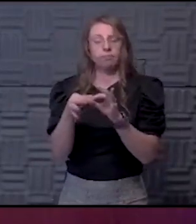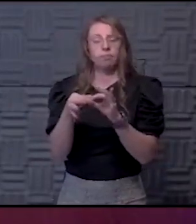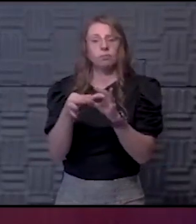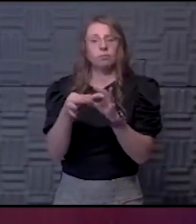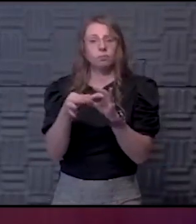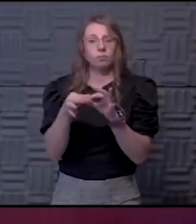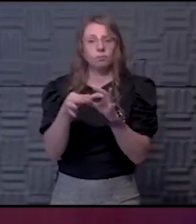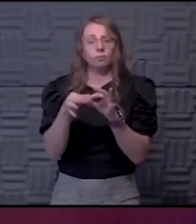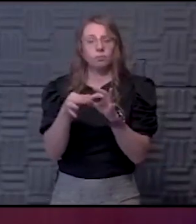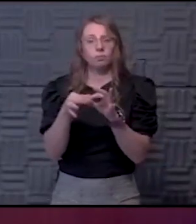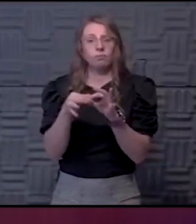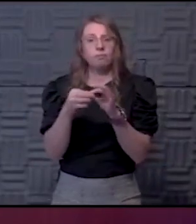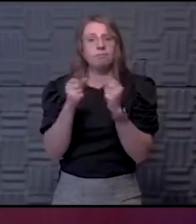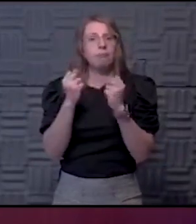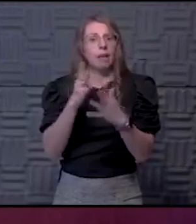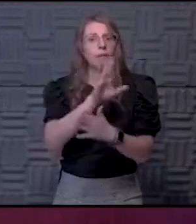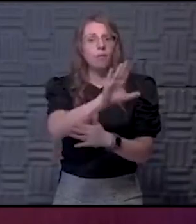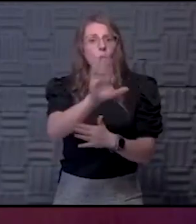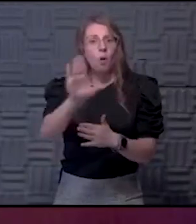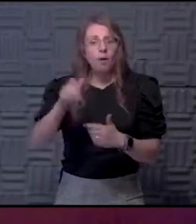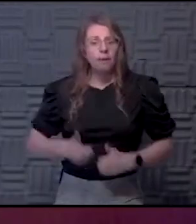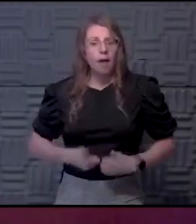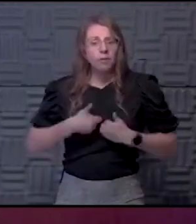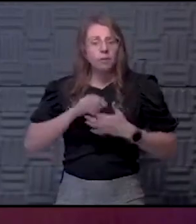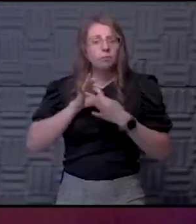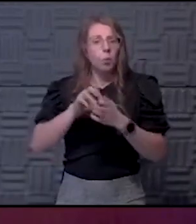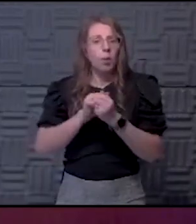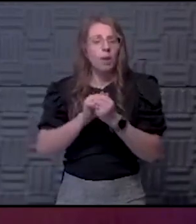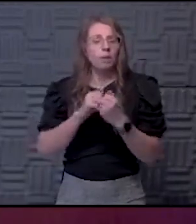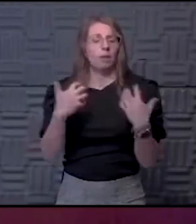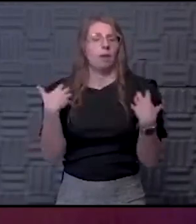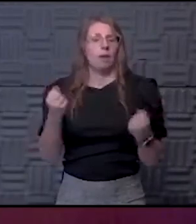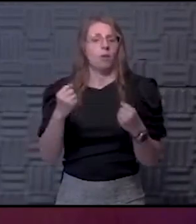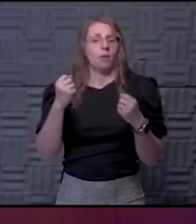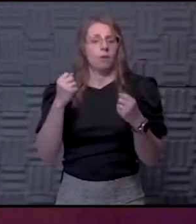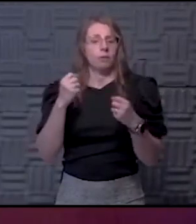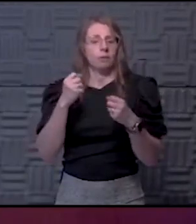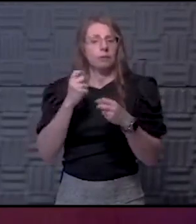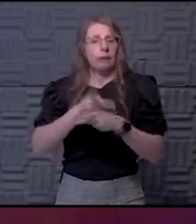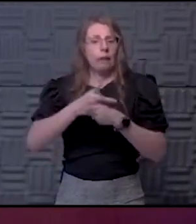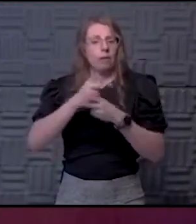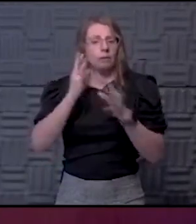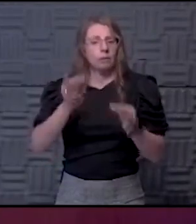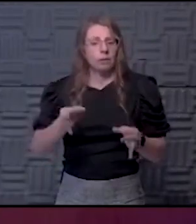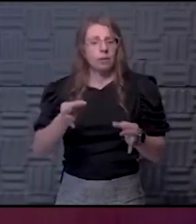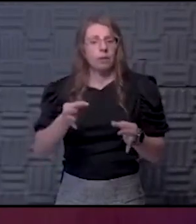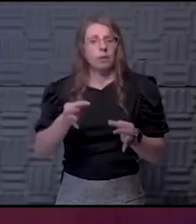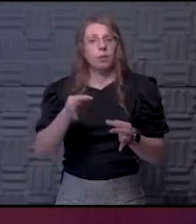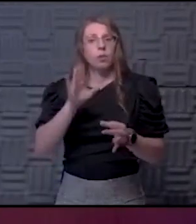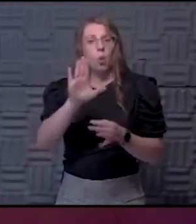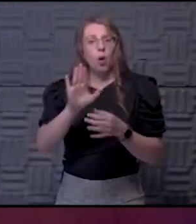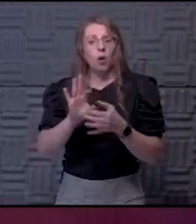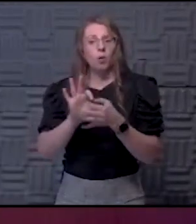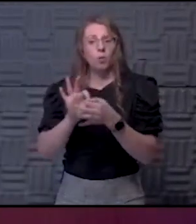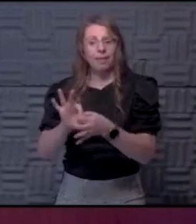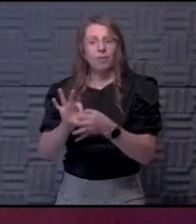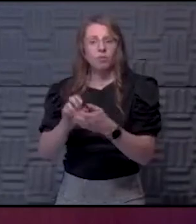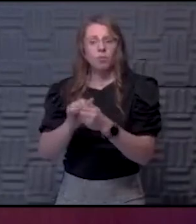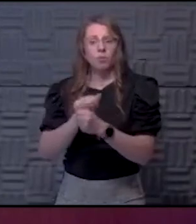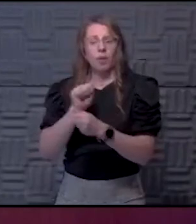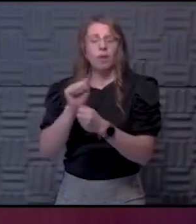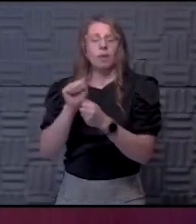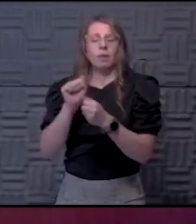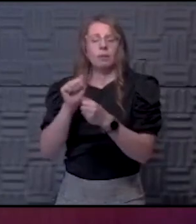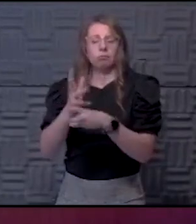of your lives as it pertains to healthcare decisions is that relationship with an established physician or healthcare